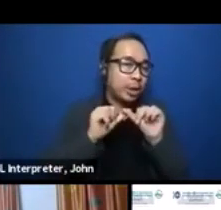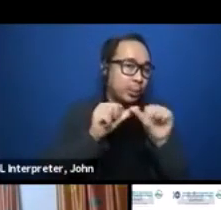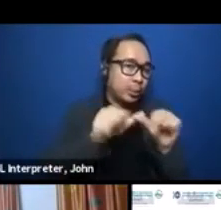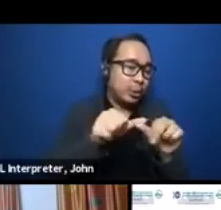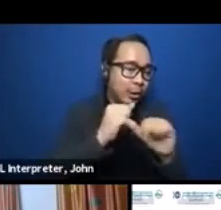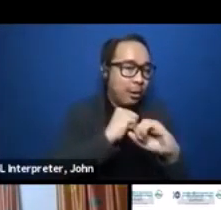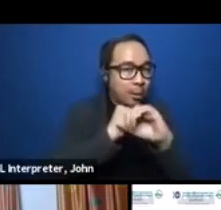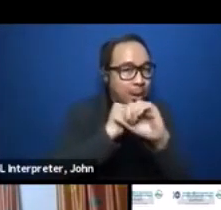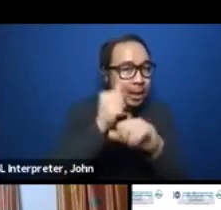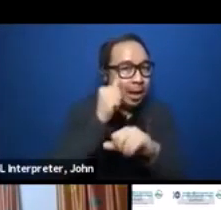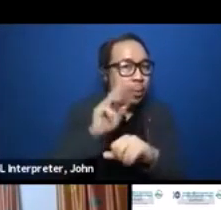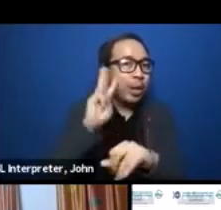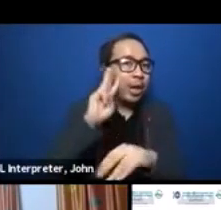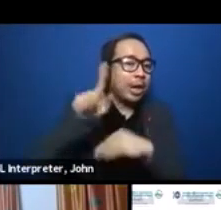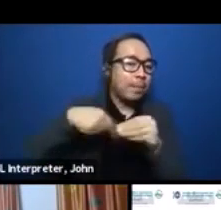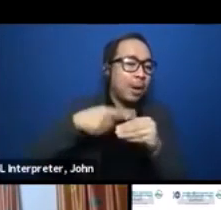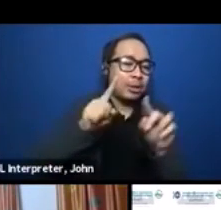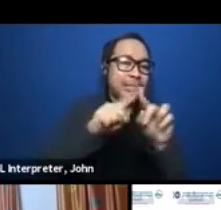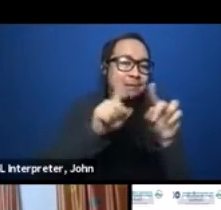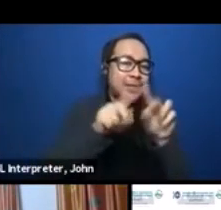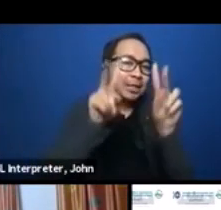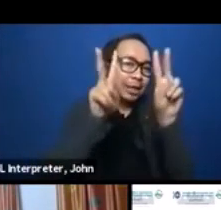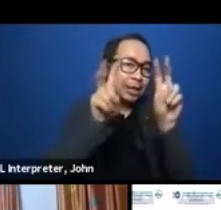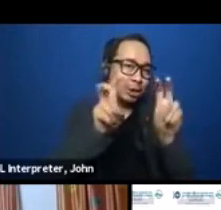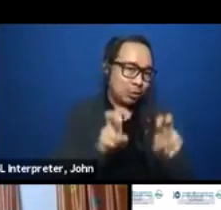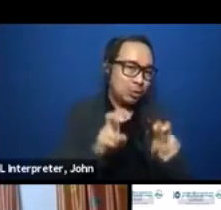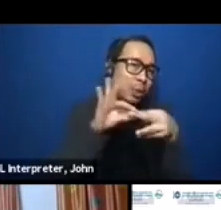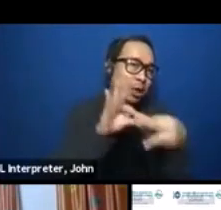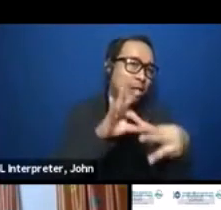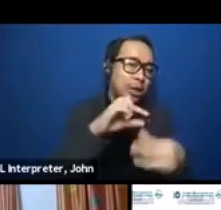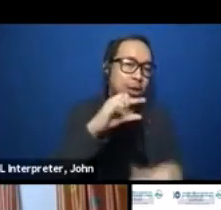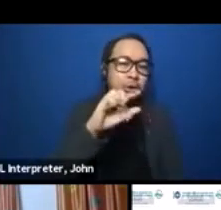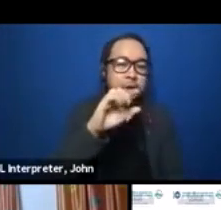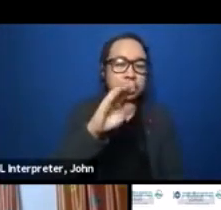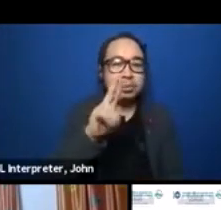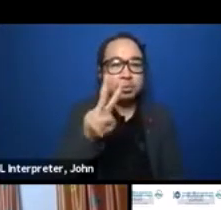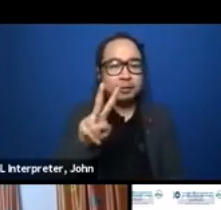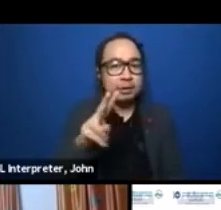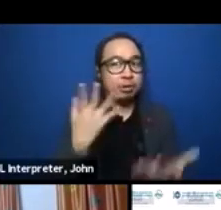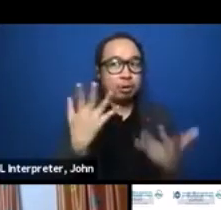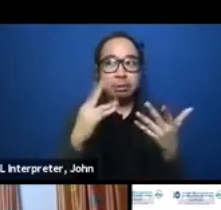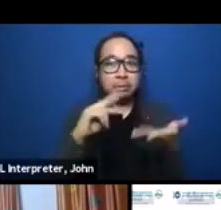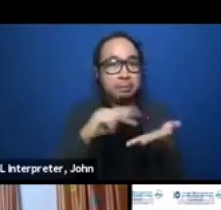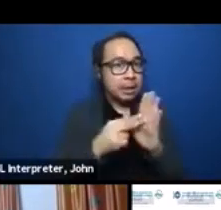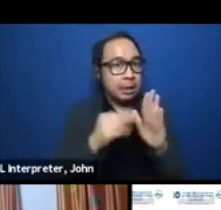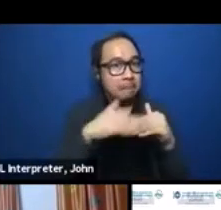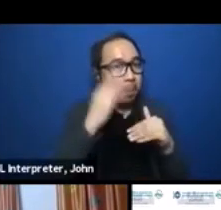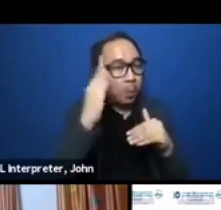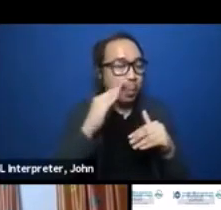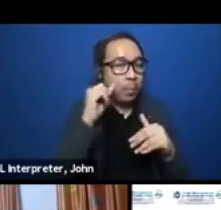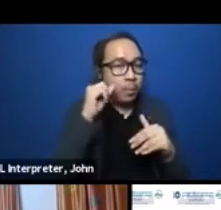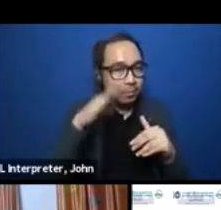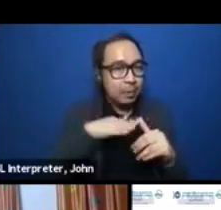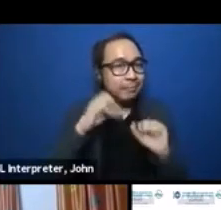this kind of issues, which can, and more women can be, will be able to access the